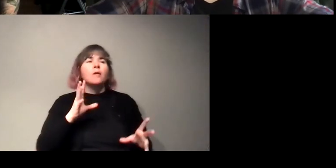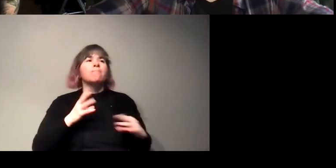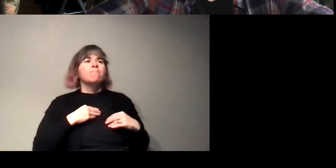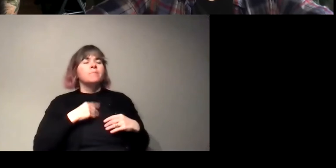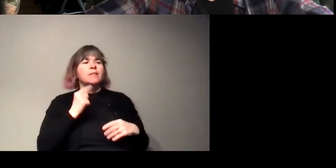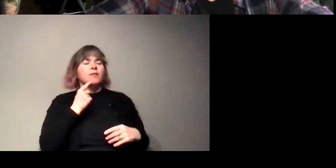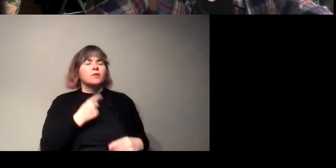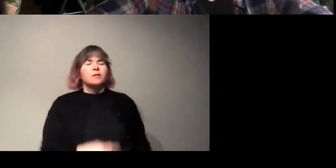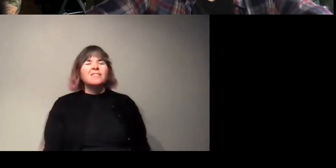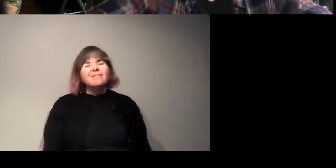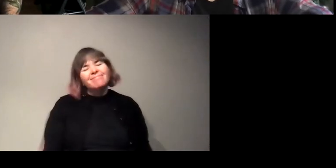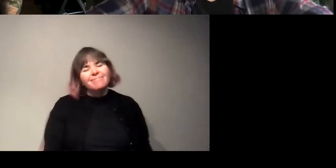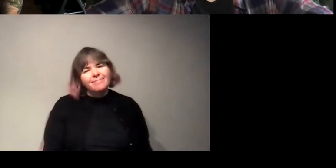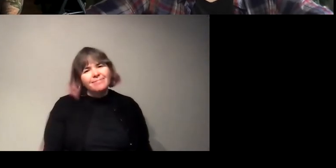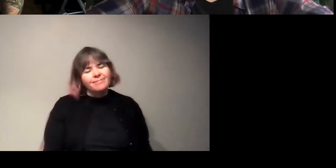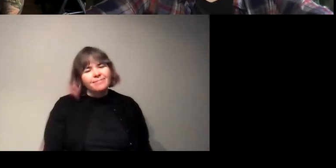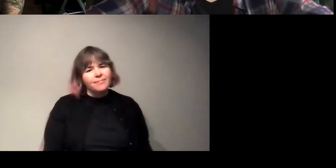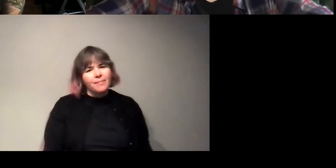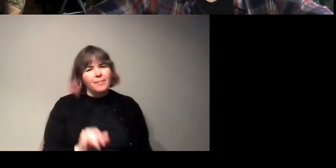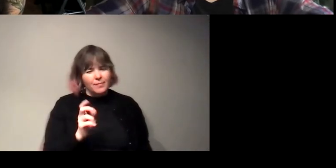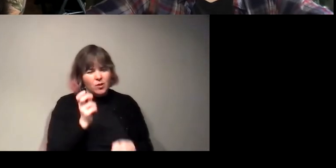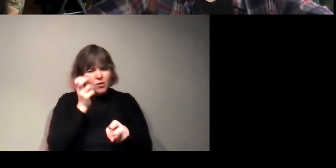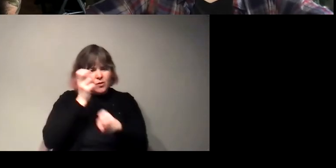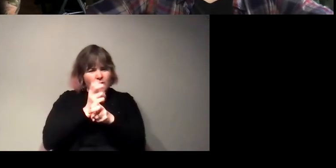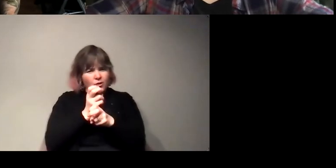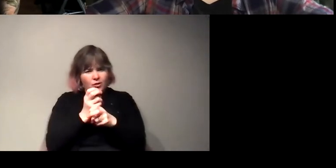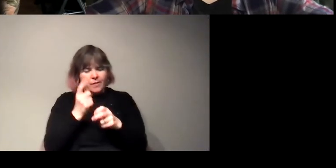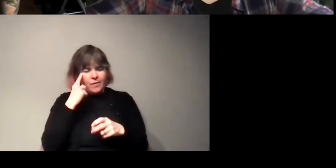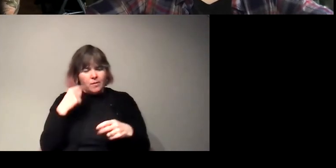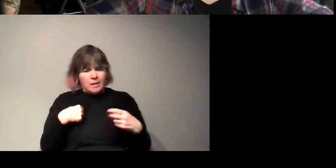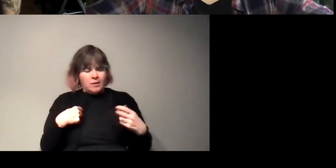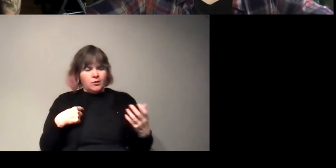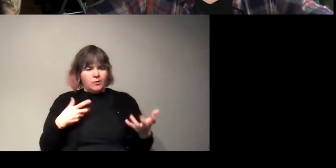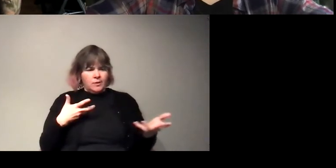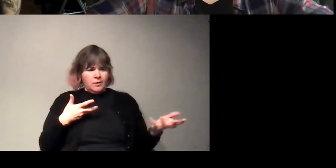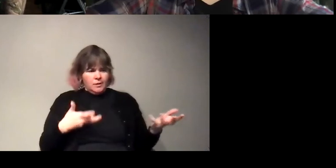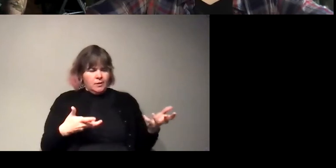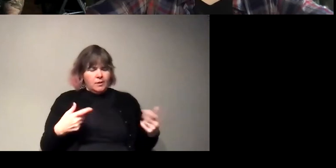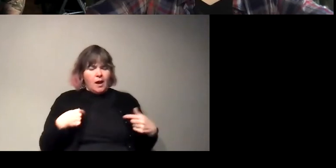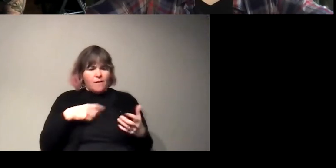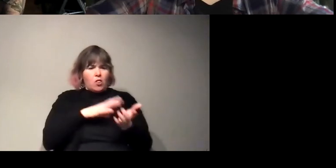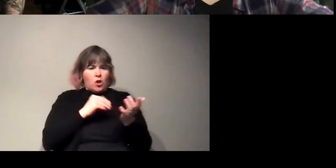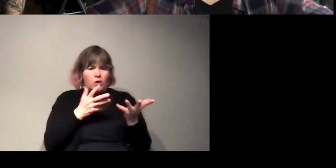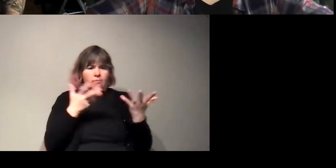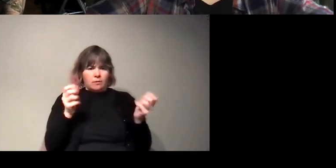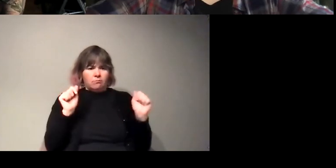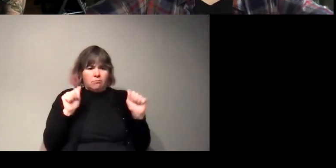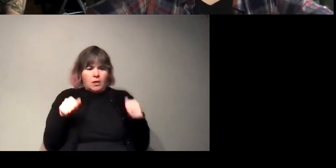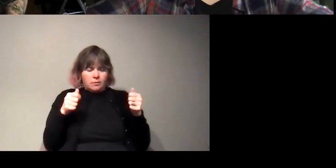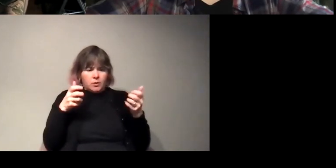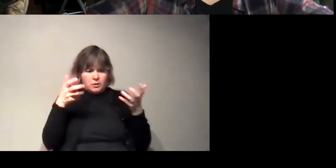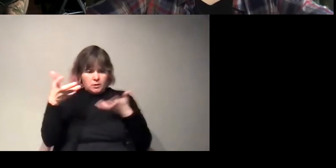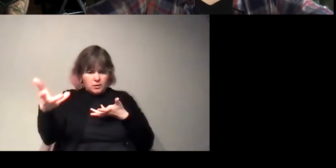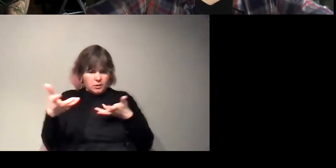has been a very hard thing to do. I've learned as much as I can, but